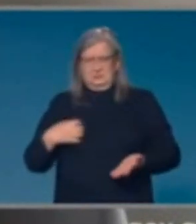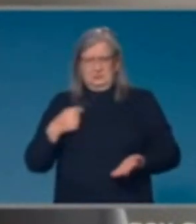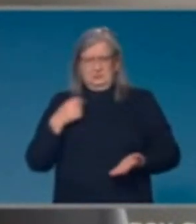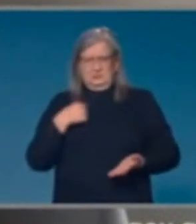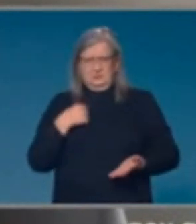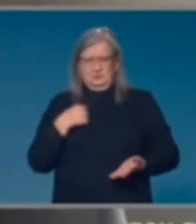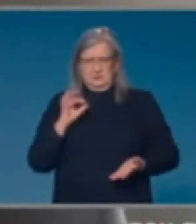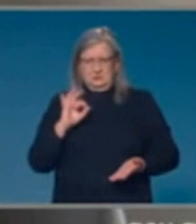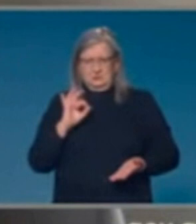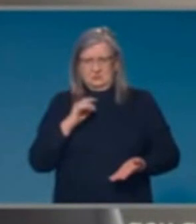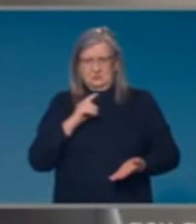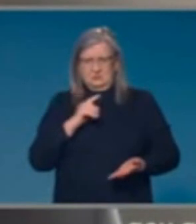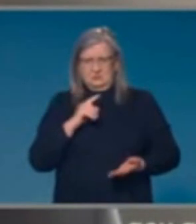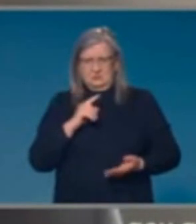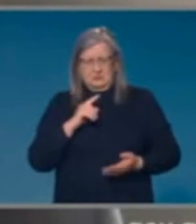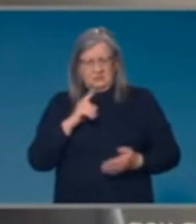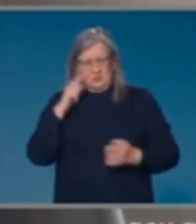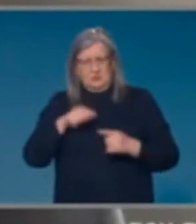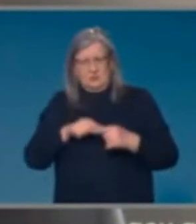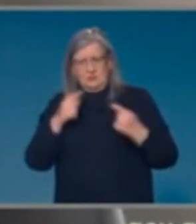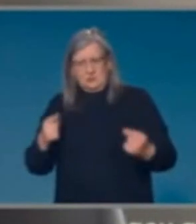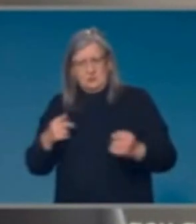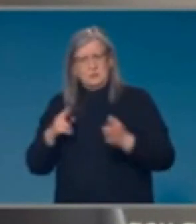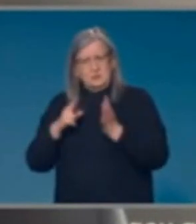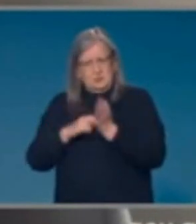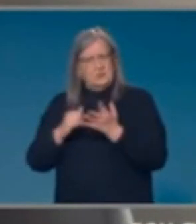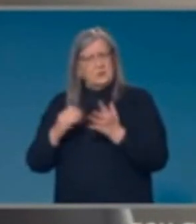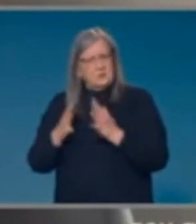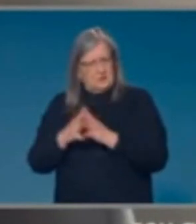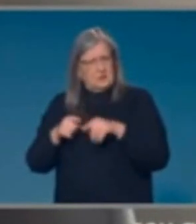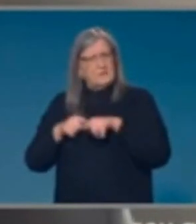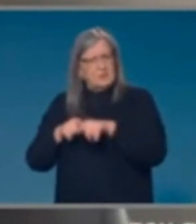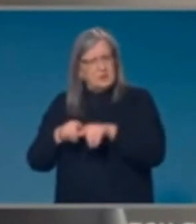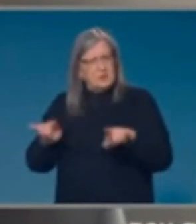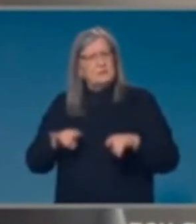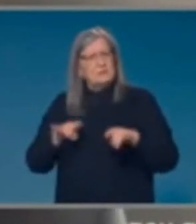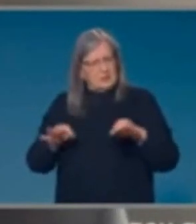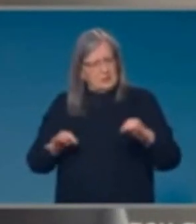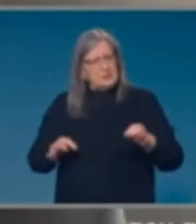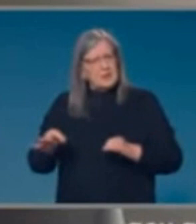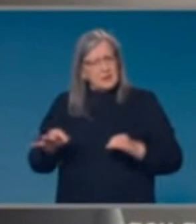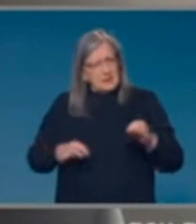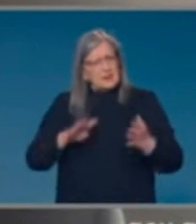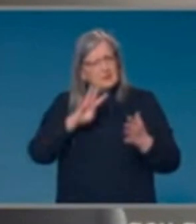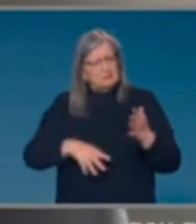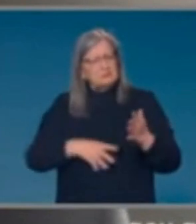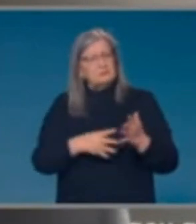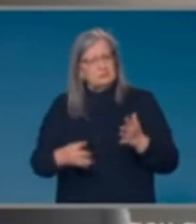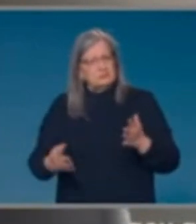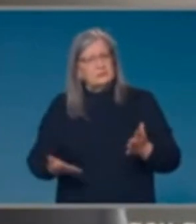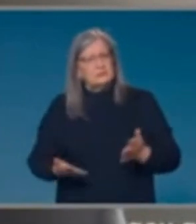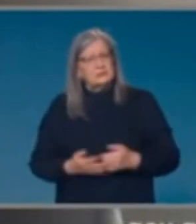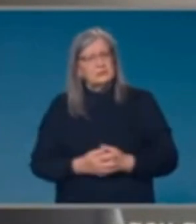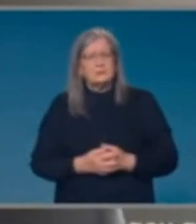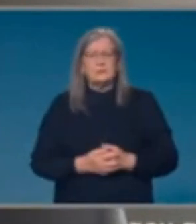is doing is in line with the national plan. It reaffirms the national plan. The other thing is the national plan is backed